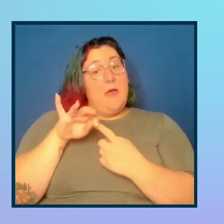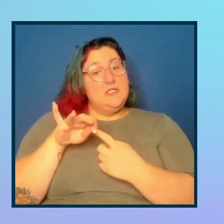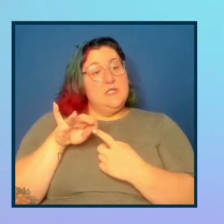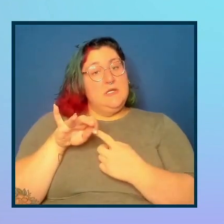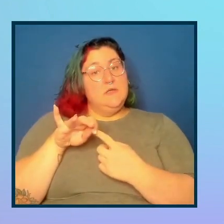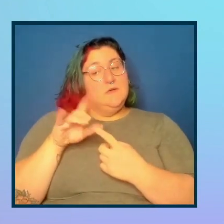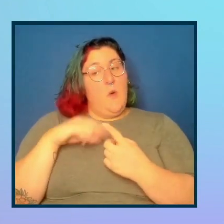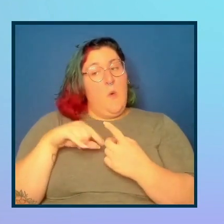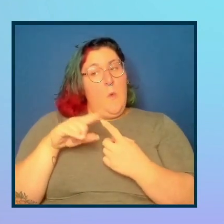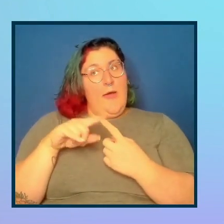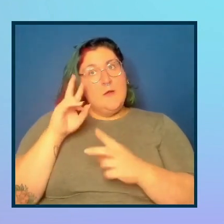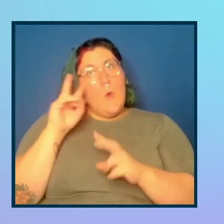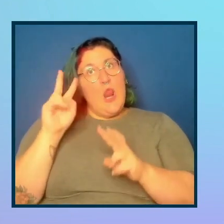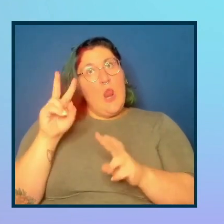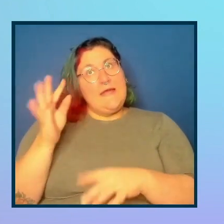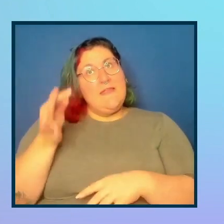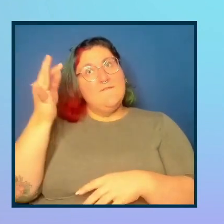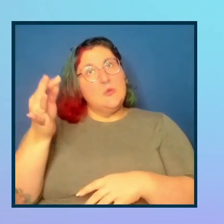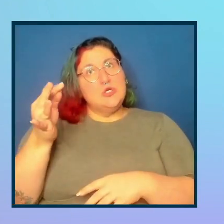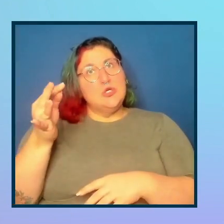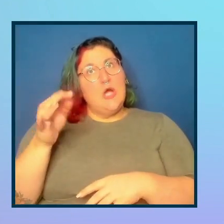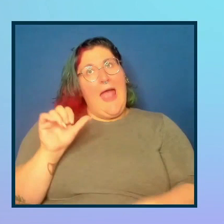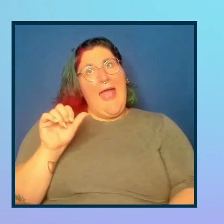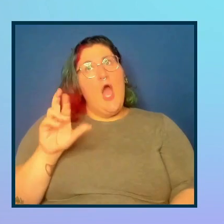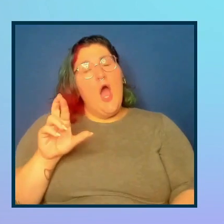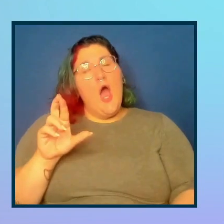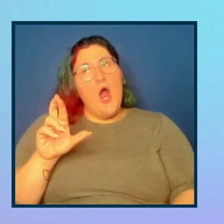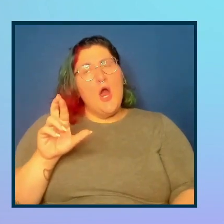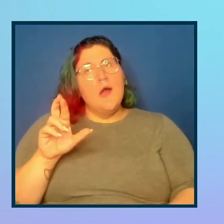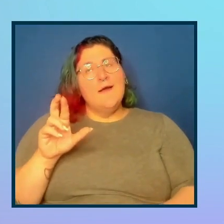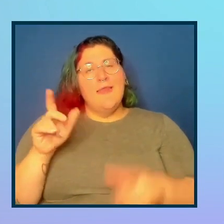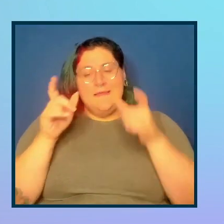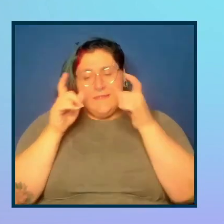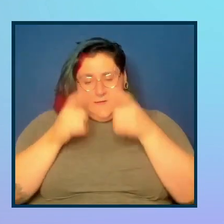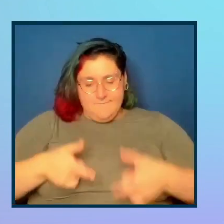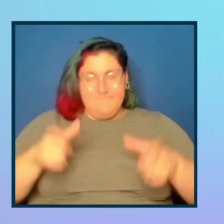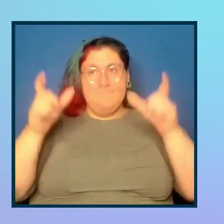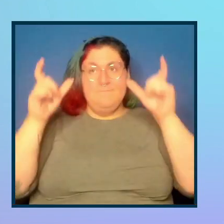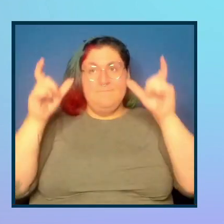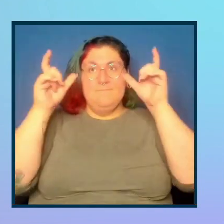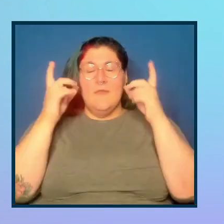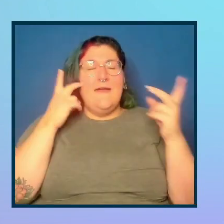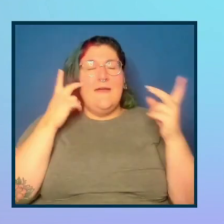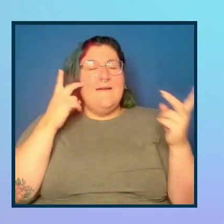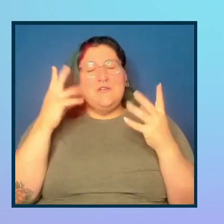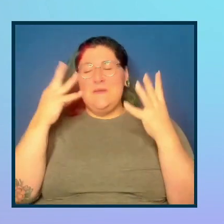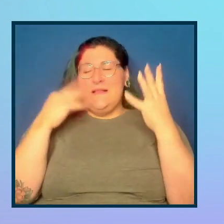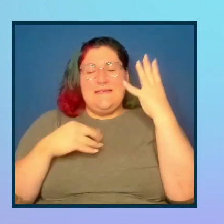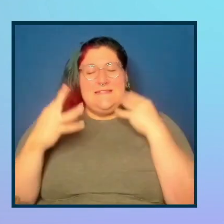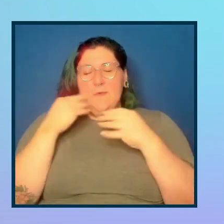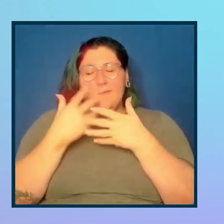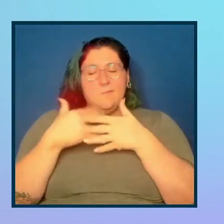in the future, where we have just glasses to put on, being able to have that visual, being able to have the sound, being able to